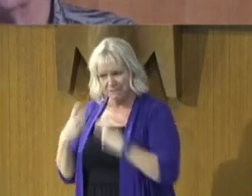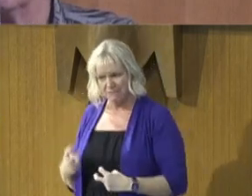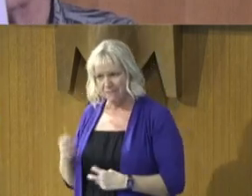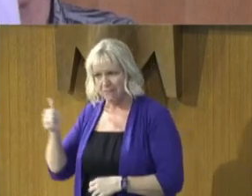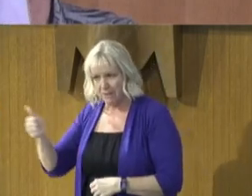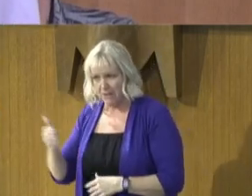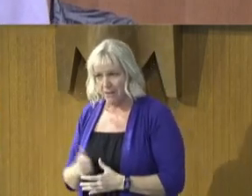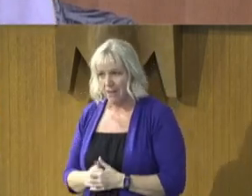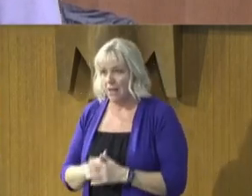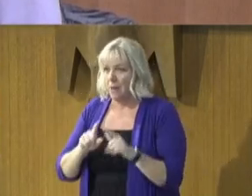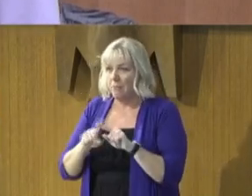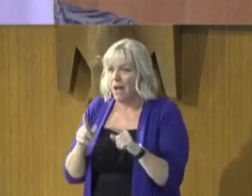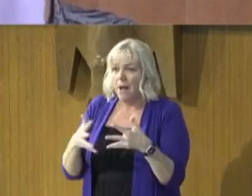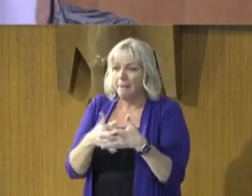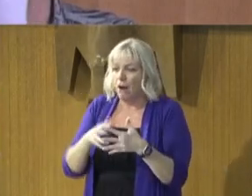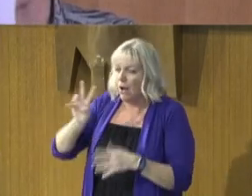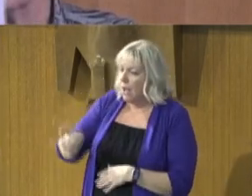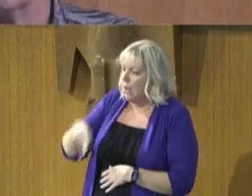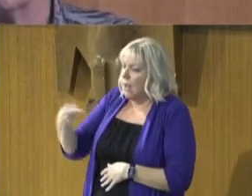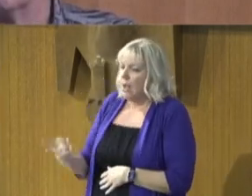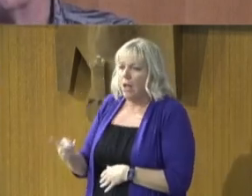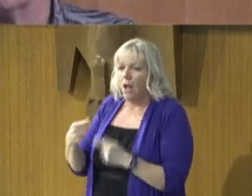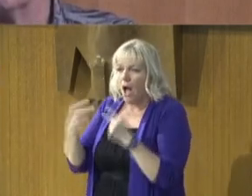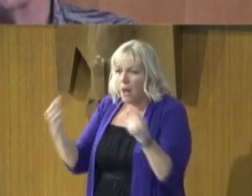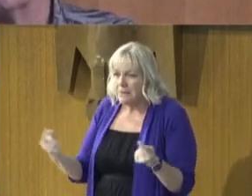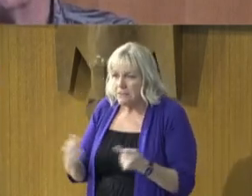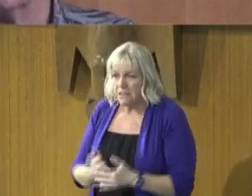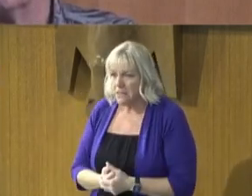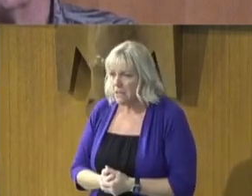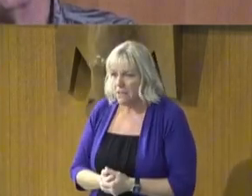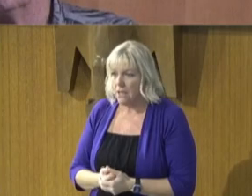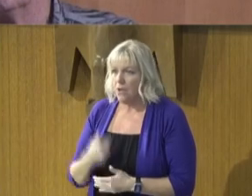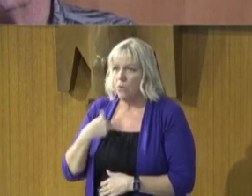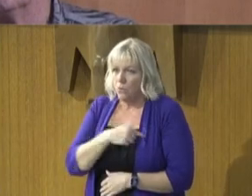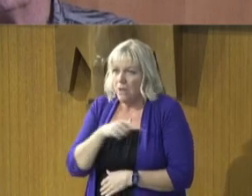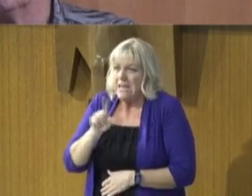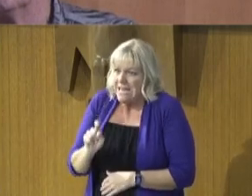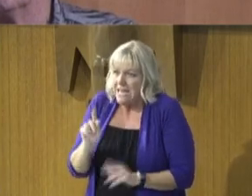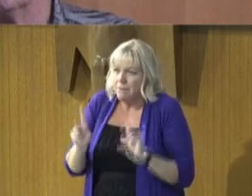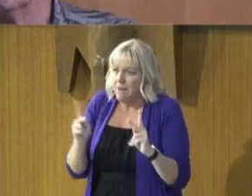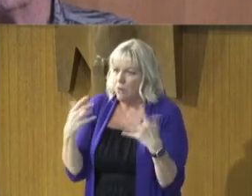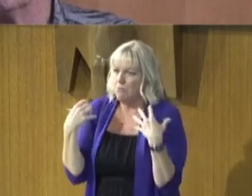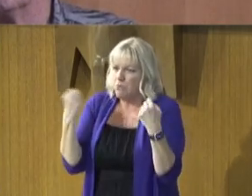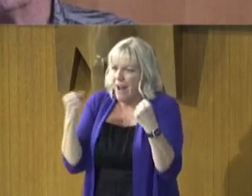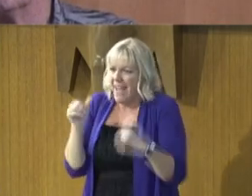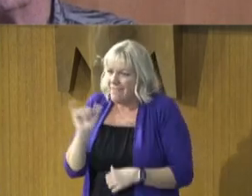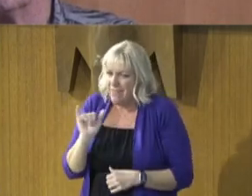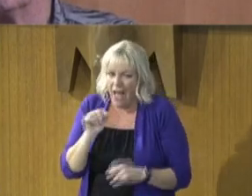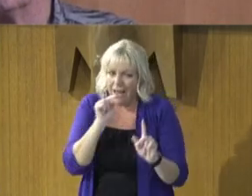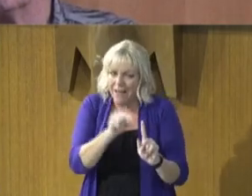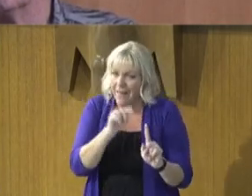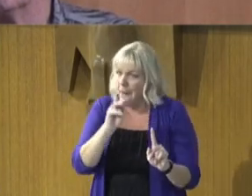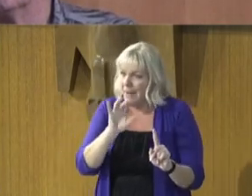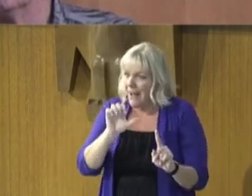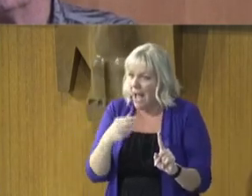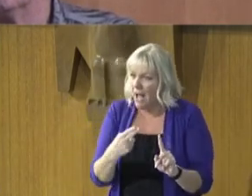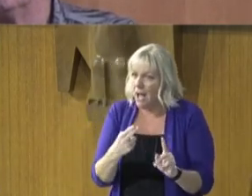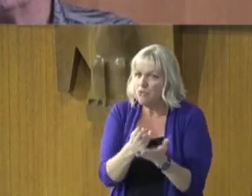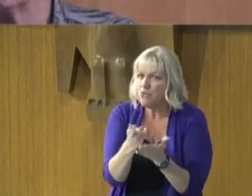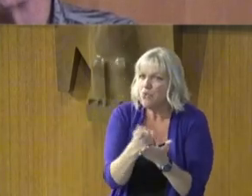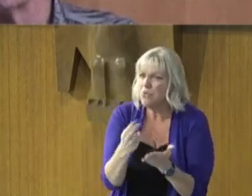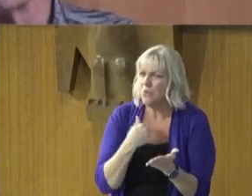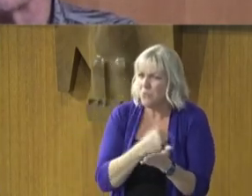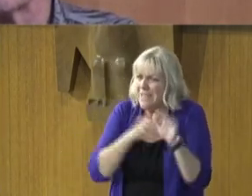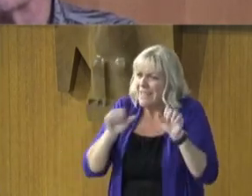and ignore the afflicted. We need people as brave as Micaiah to declare that we can do so much